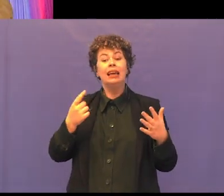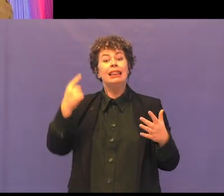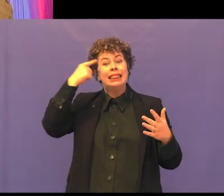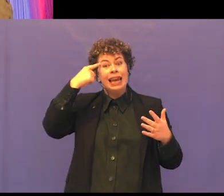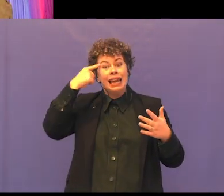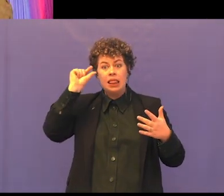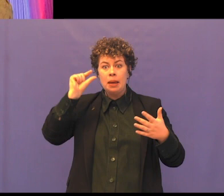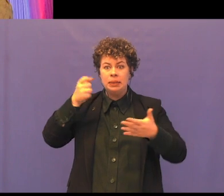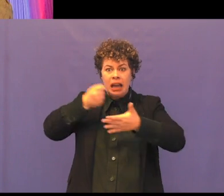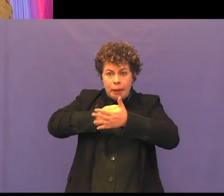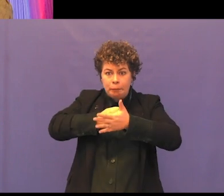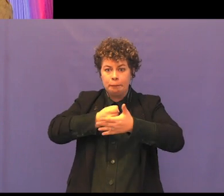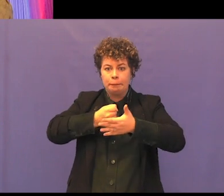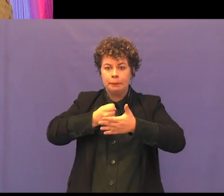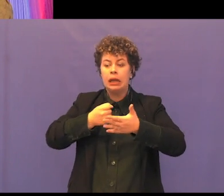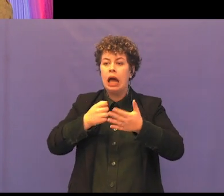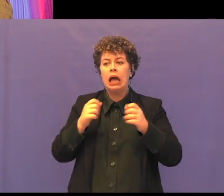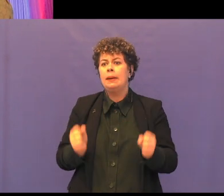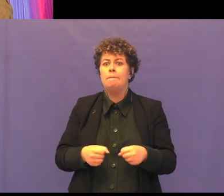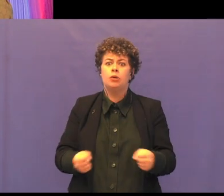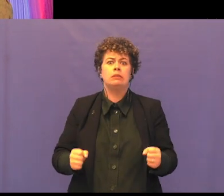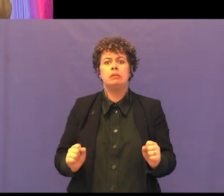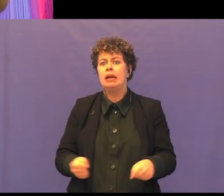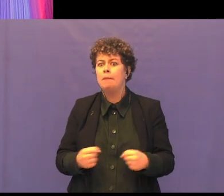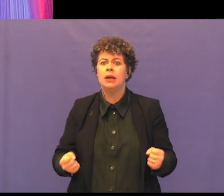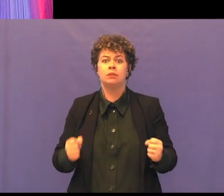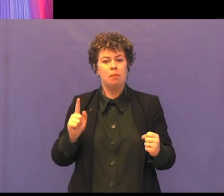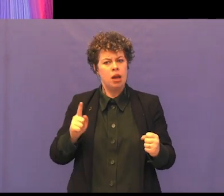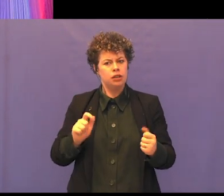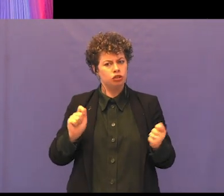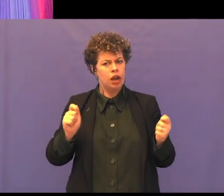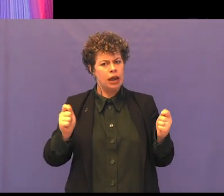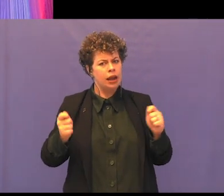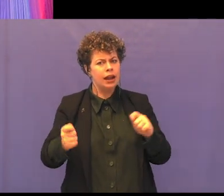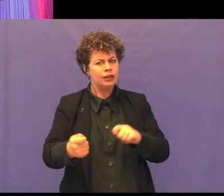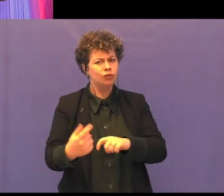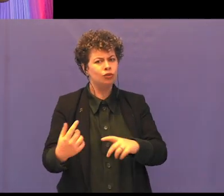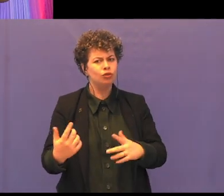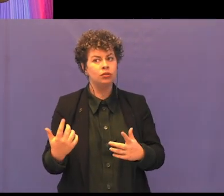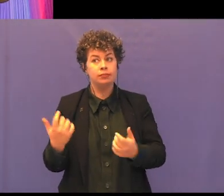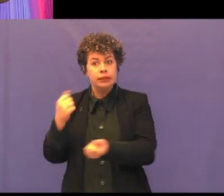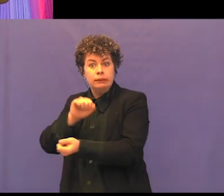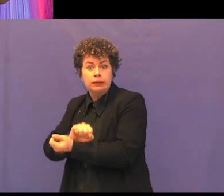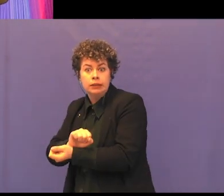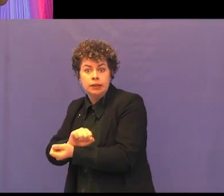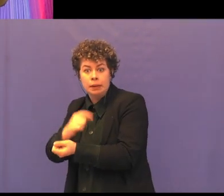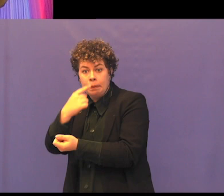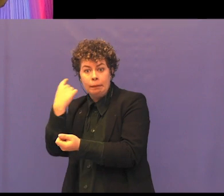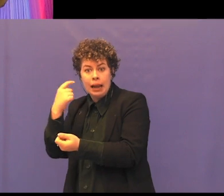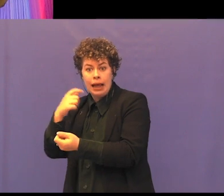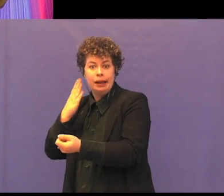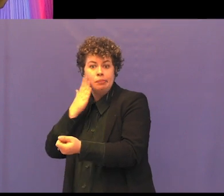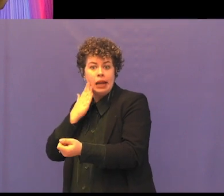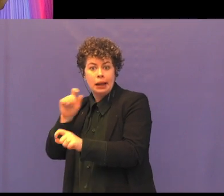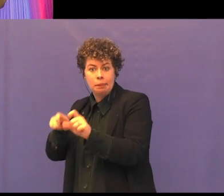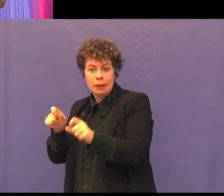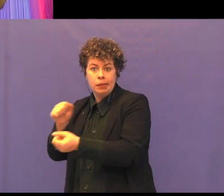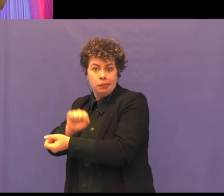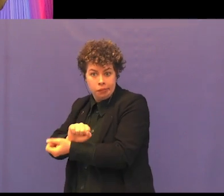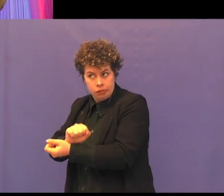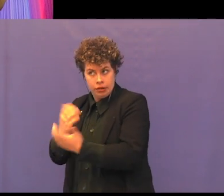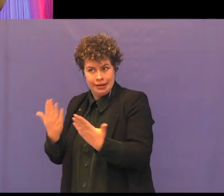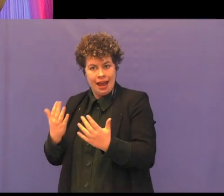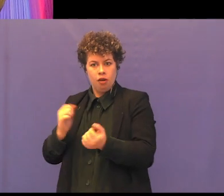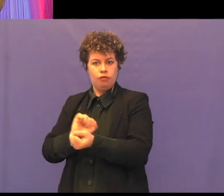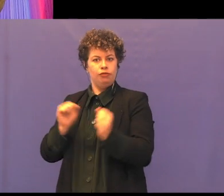have to think about structural agency, and it always appears naive. Because to some